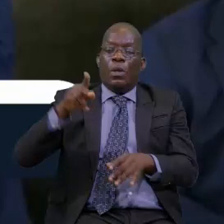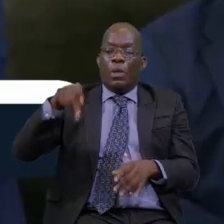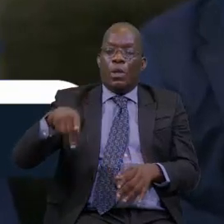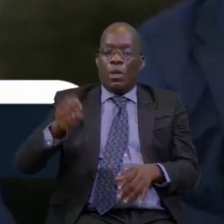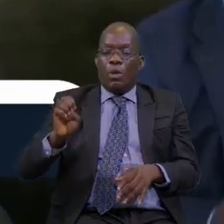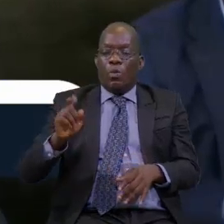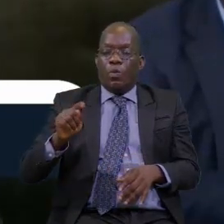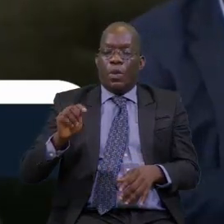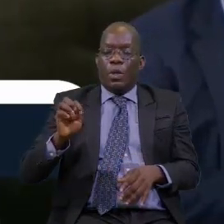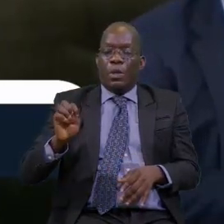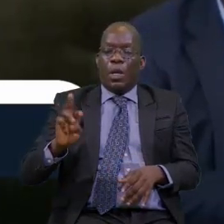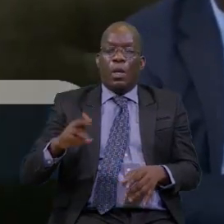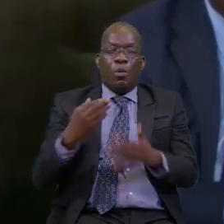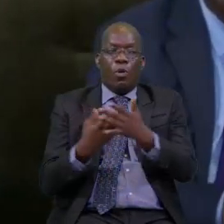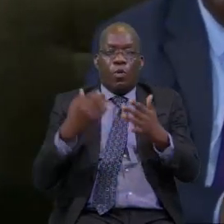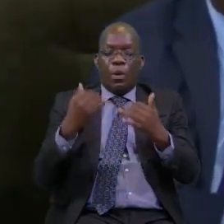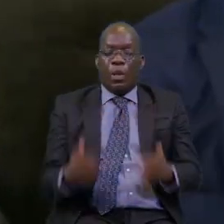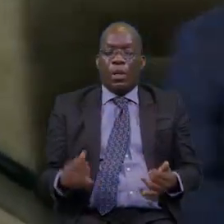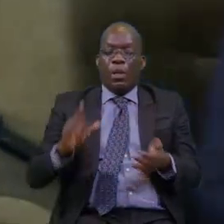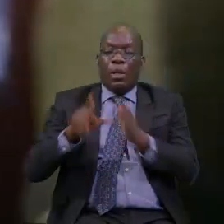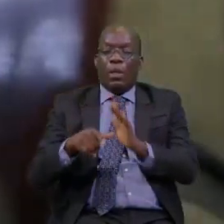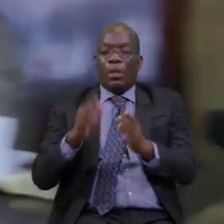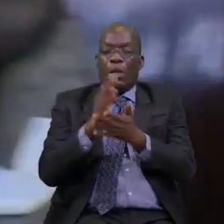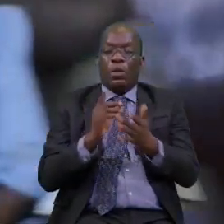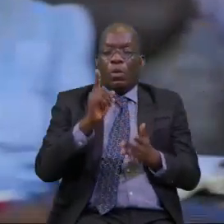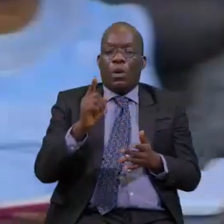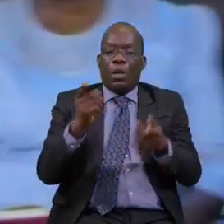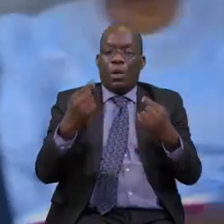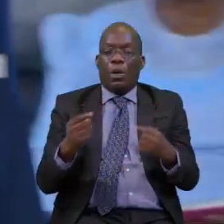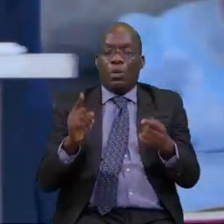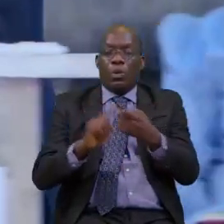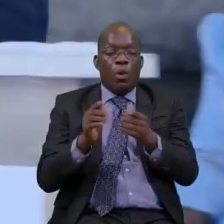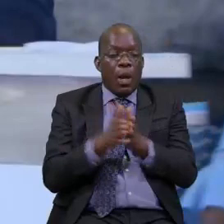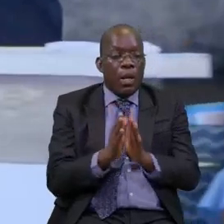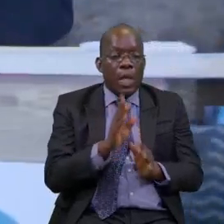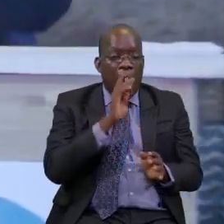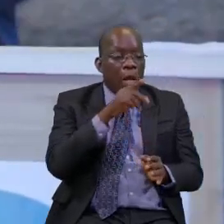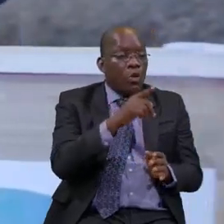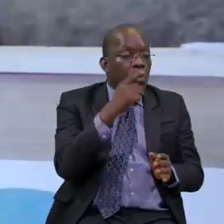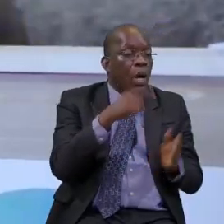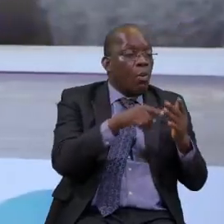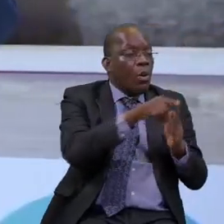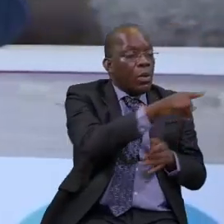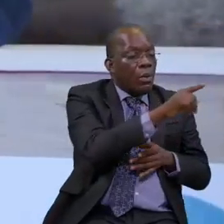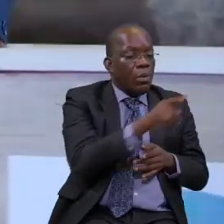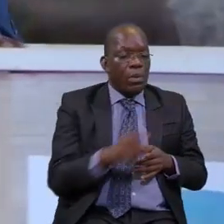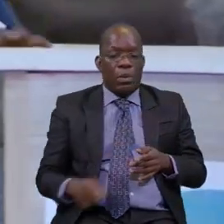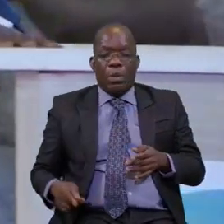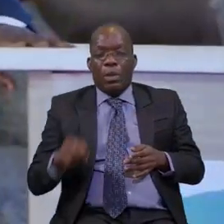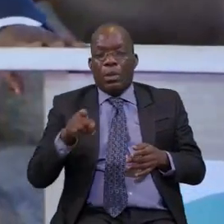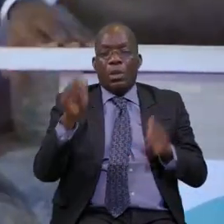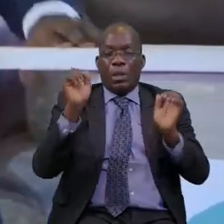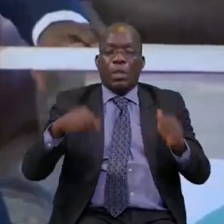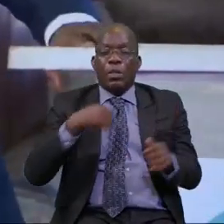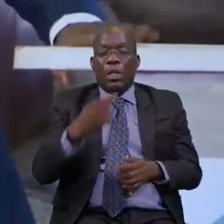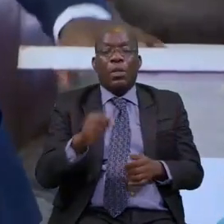And eventually, somebody came to ask, are you of the number? He should have said, yes, I am.